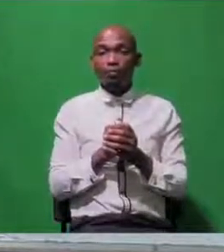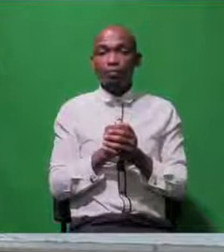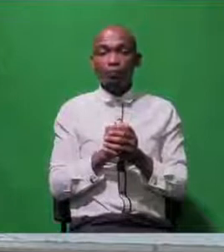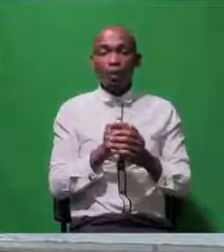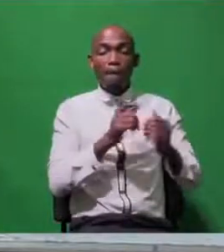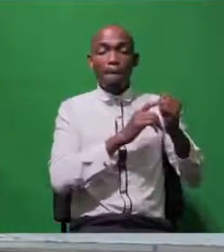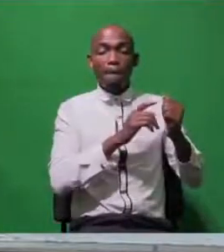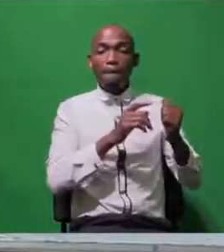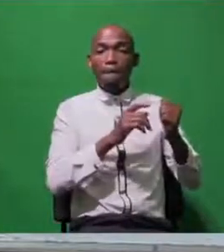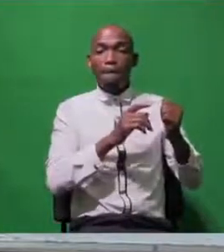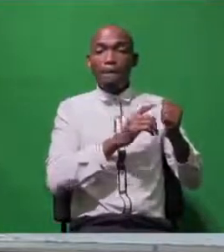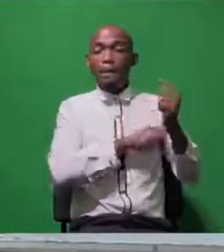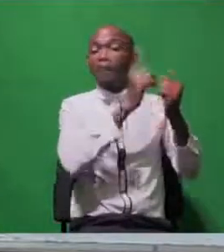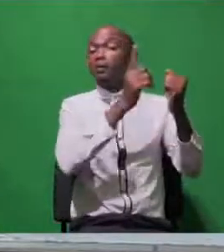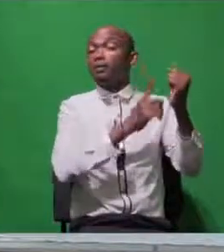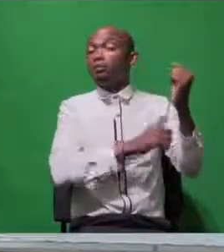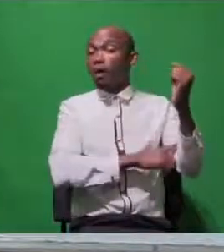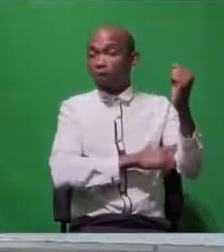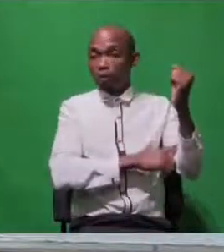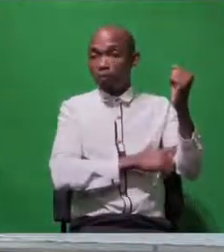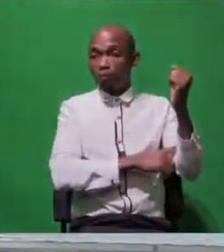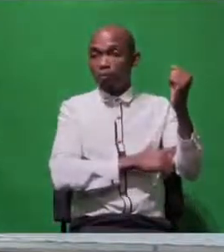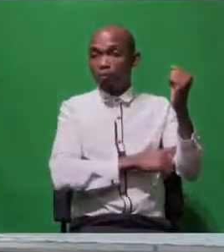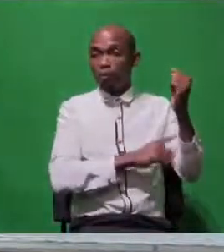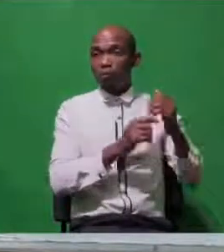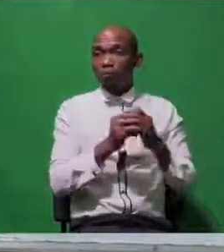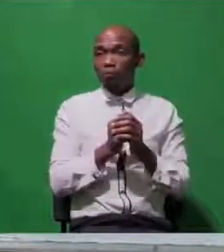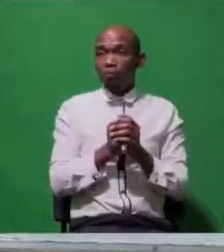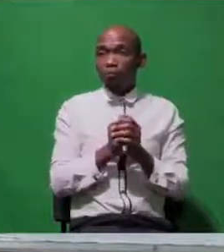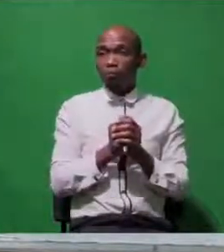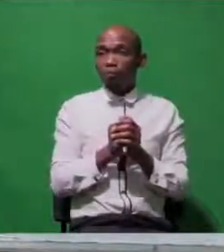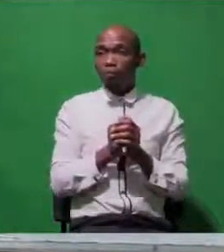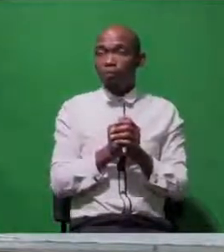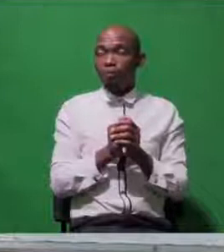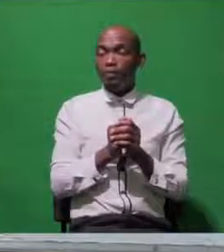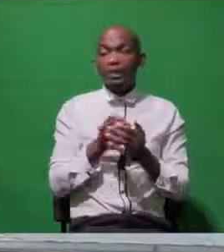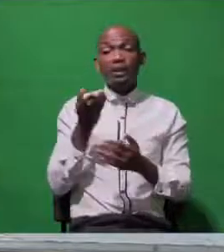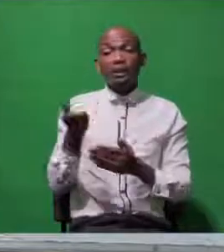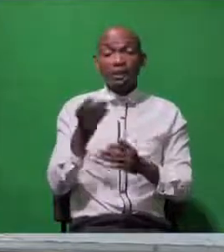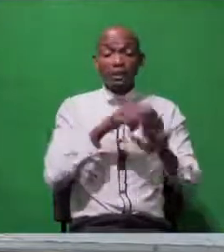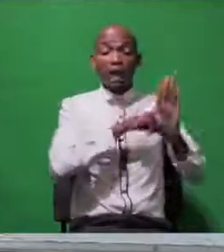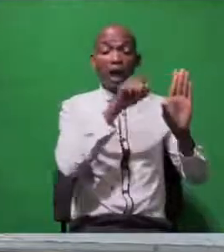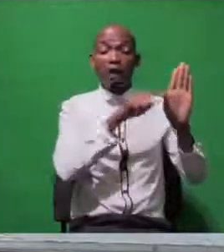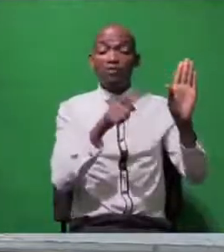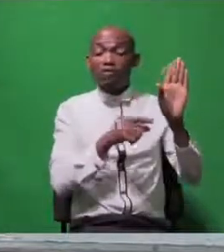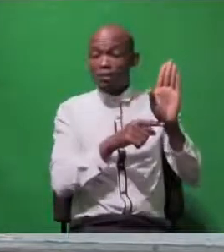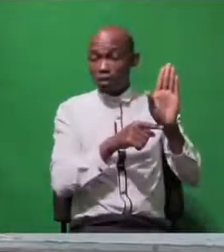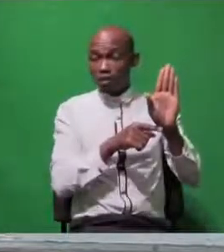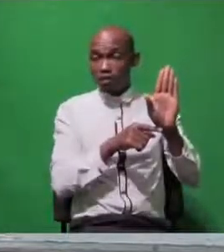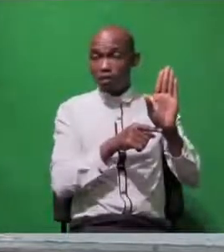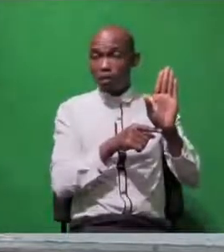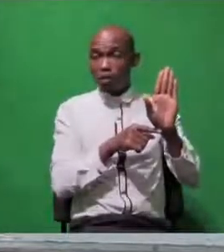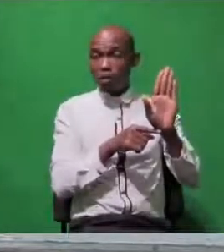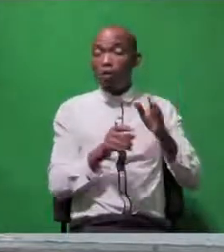manpower. To train African manpower. These Africans who